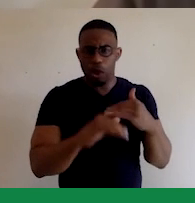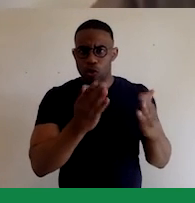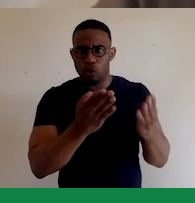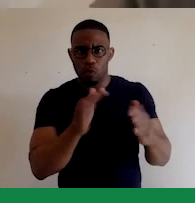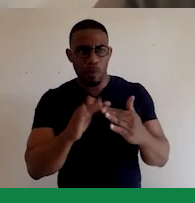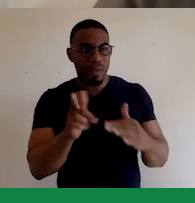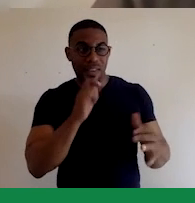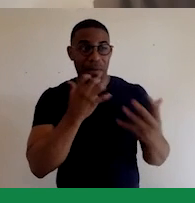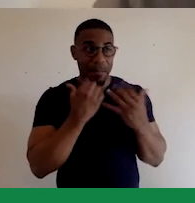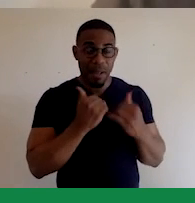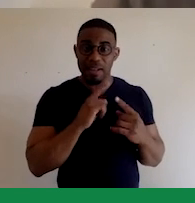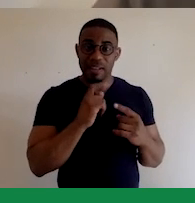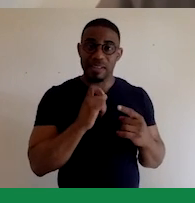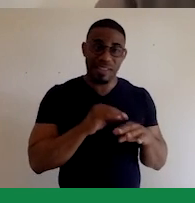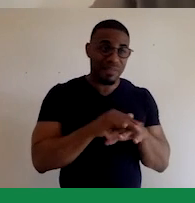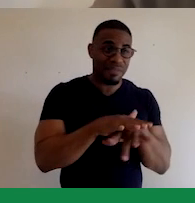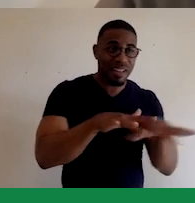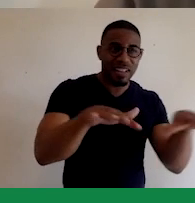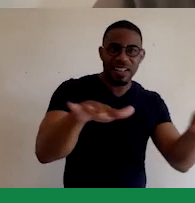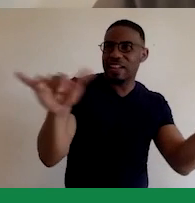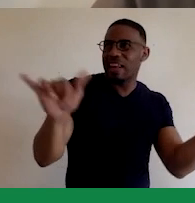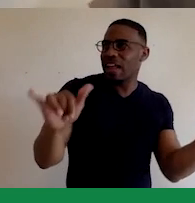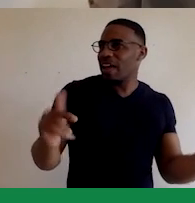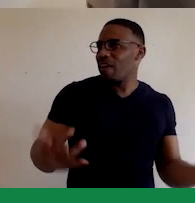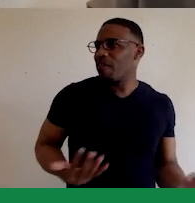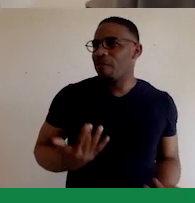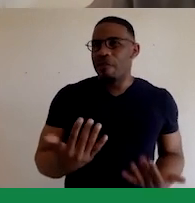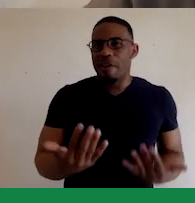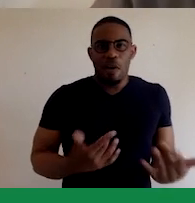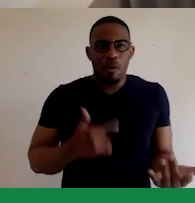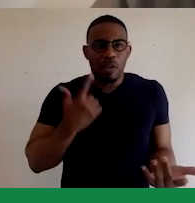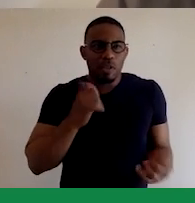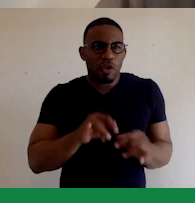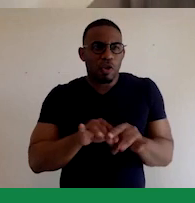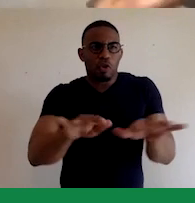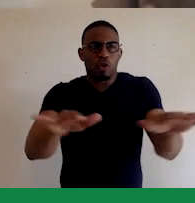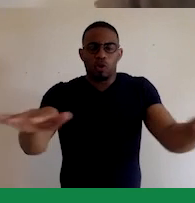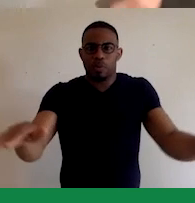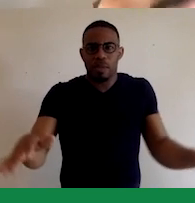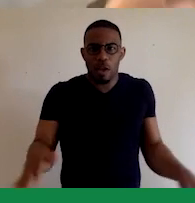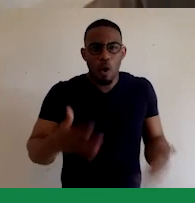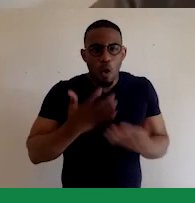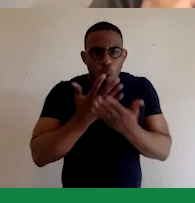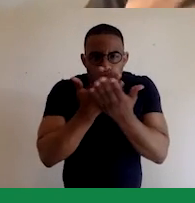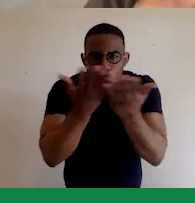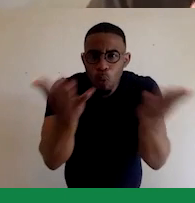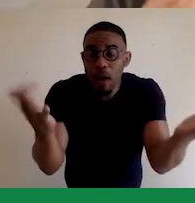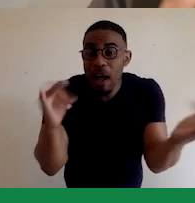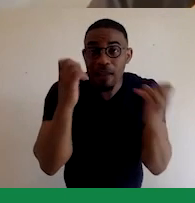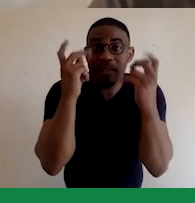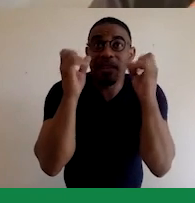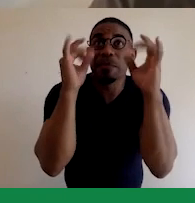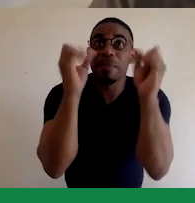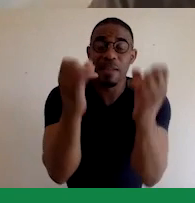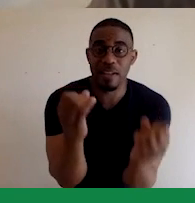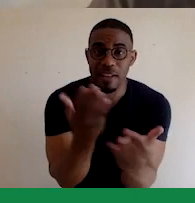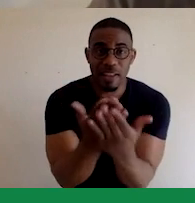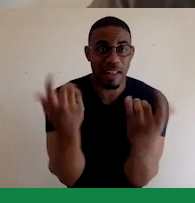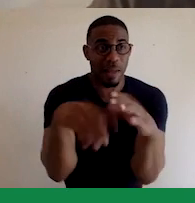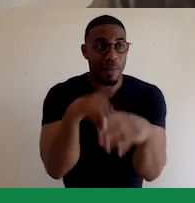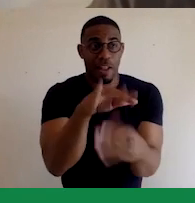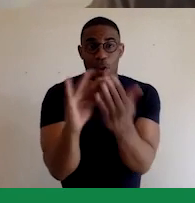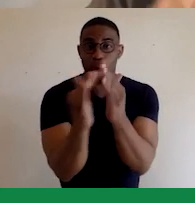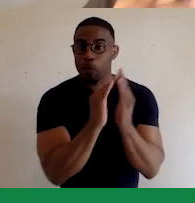their passion is infectious. It's like a fire, and we're just spreading the embers. I've seen so many phenomenal things come out of